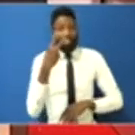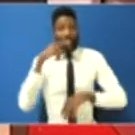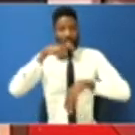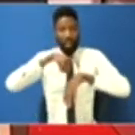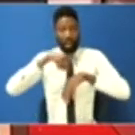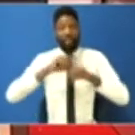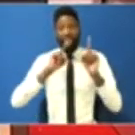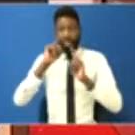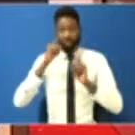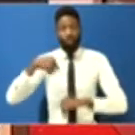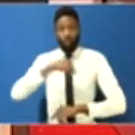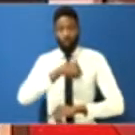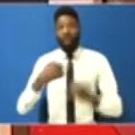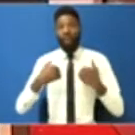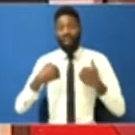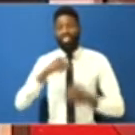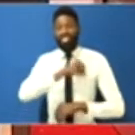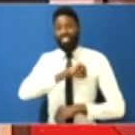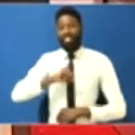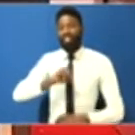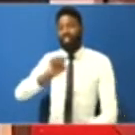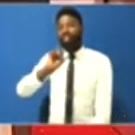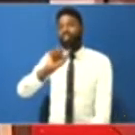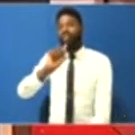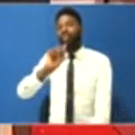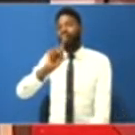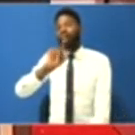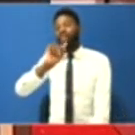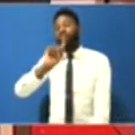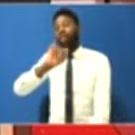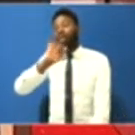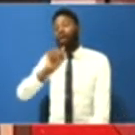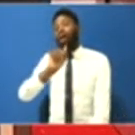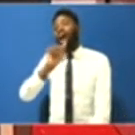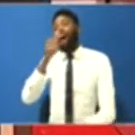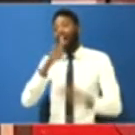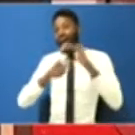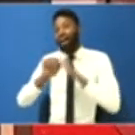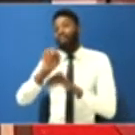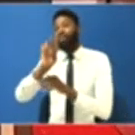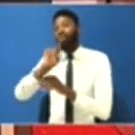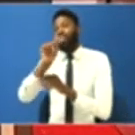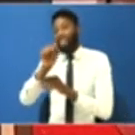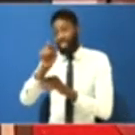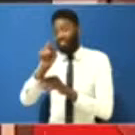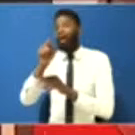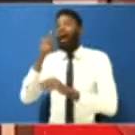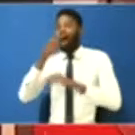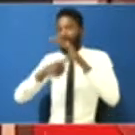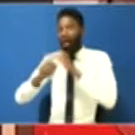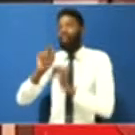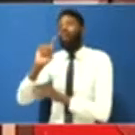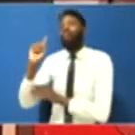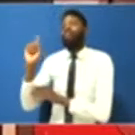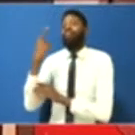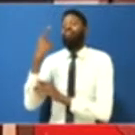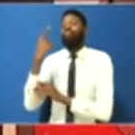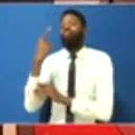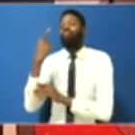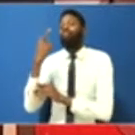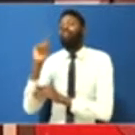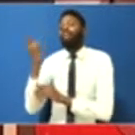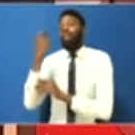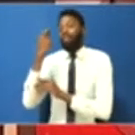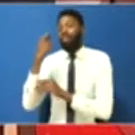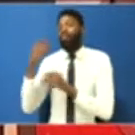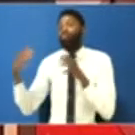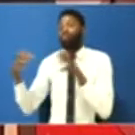sakaida of the united democratic alliance uda which is affiliated with the kenya kwanzaa alliance and mr polycarp